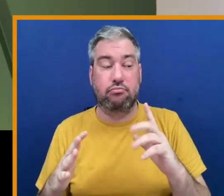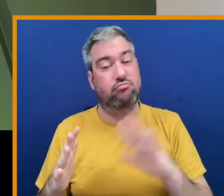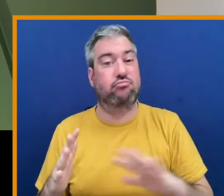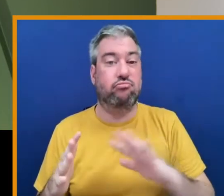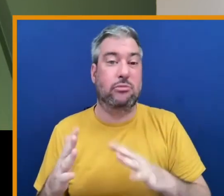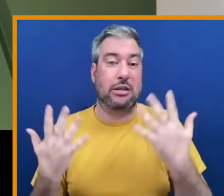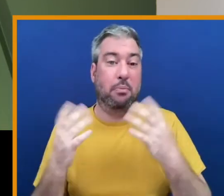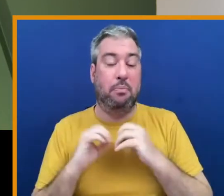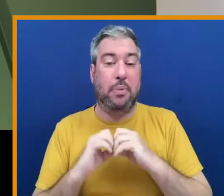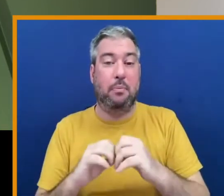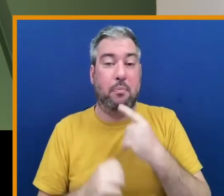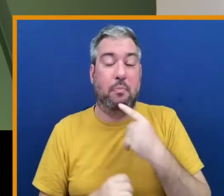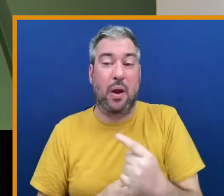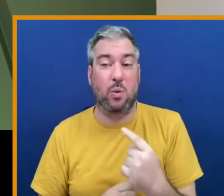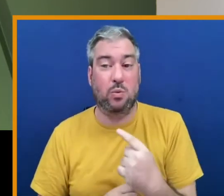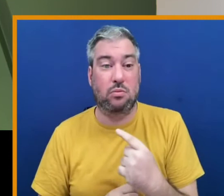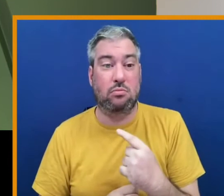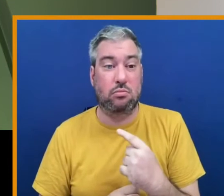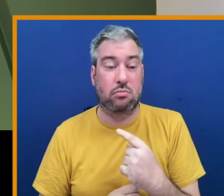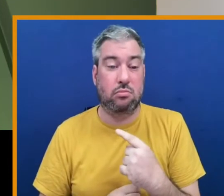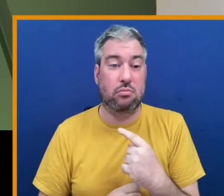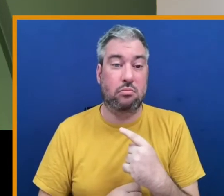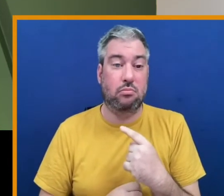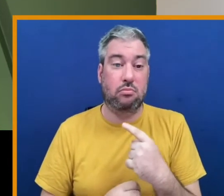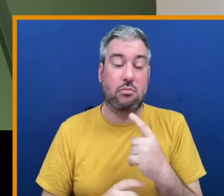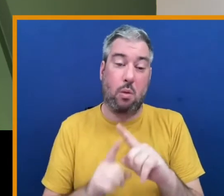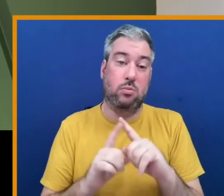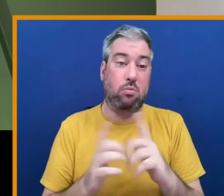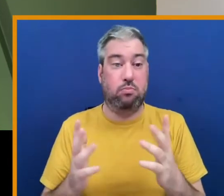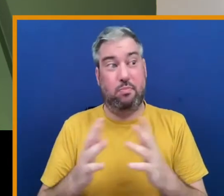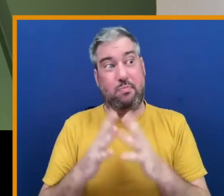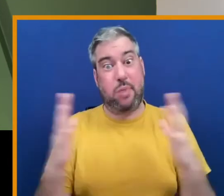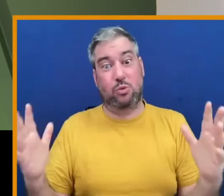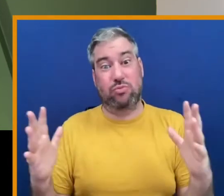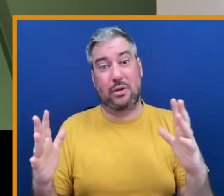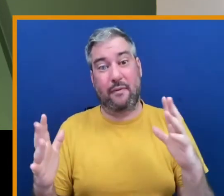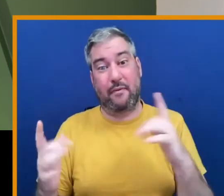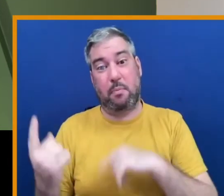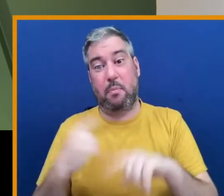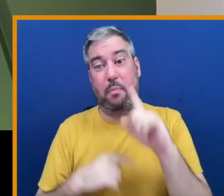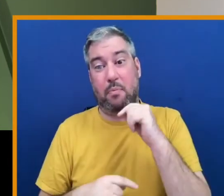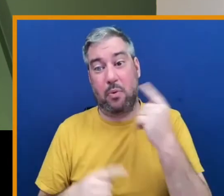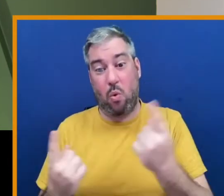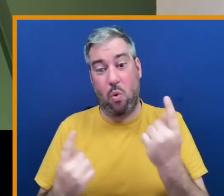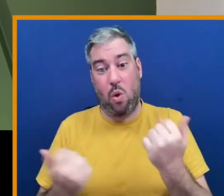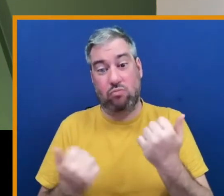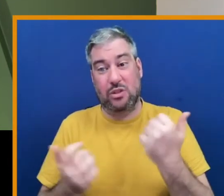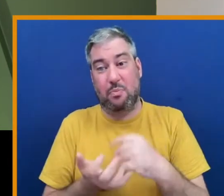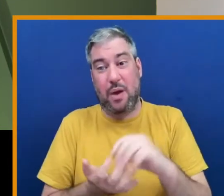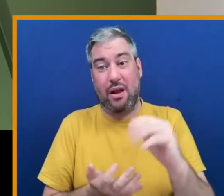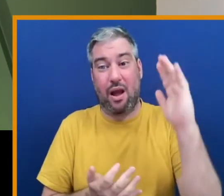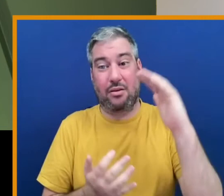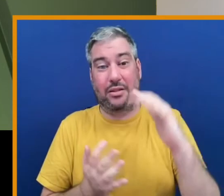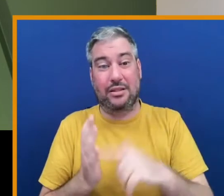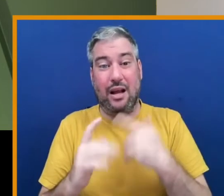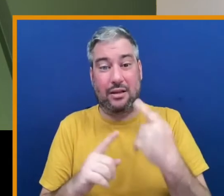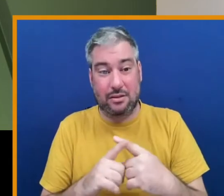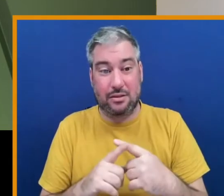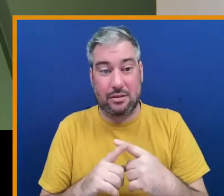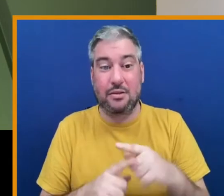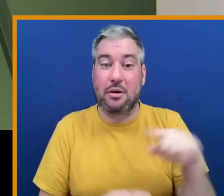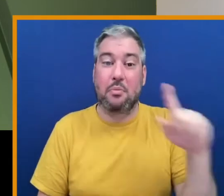paying the higher rate of tax. That is, people who are already earning over £50,000. The idea that this